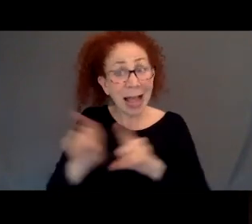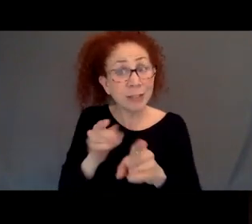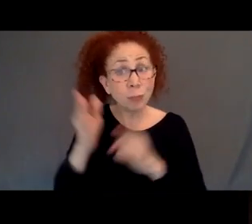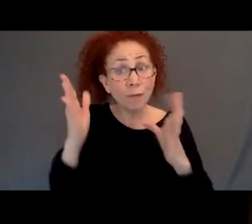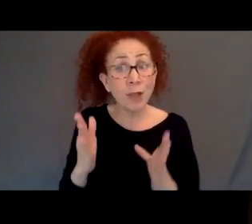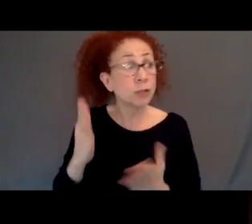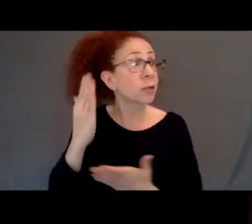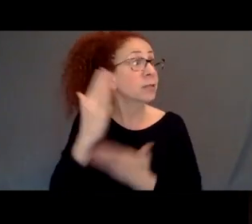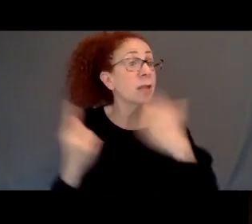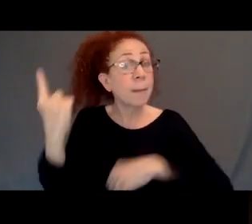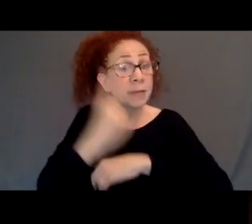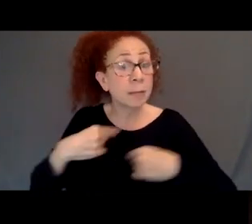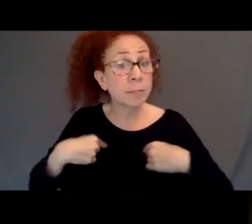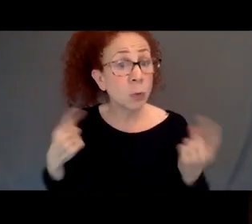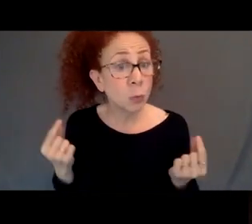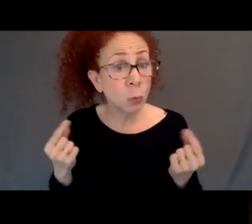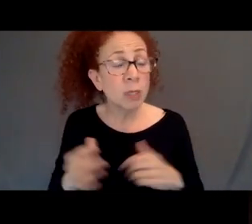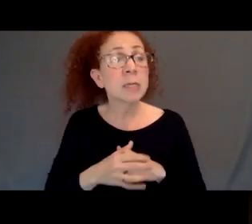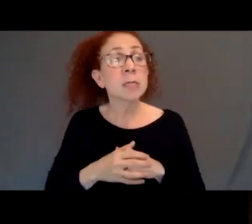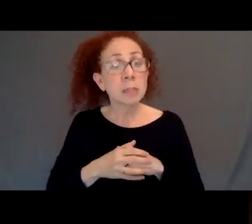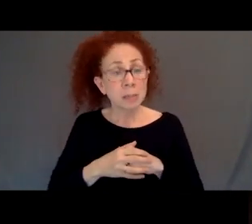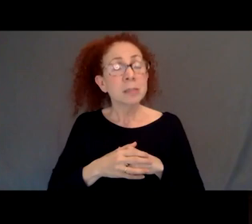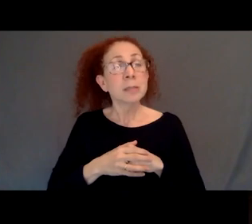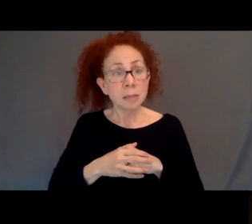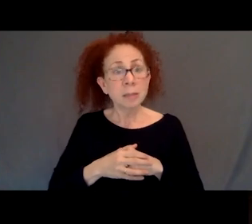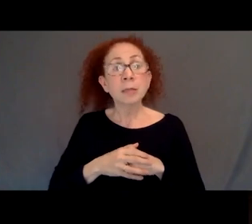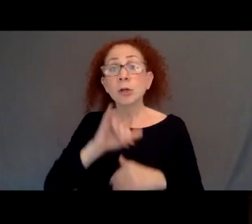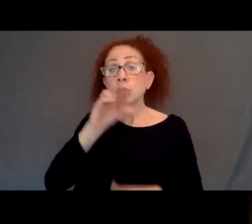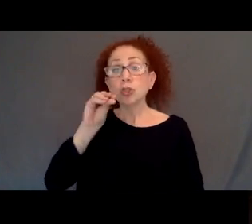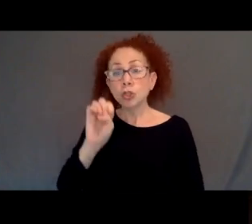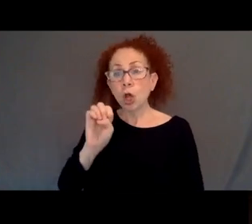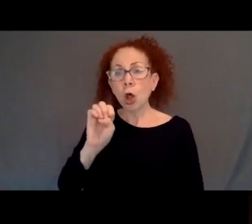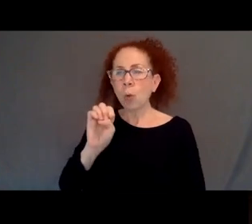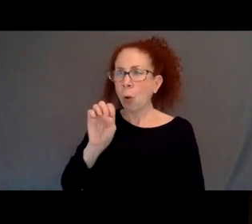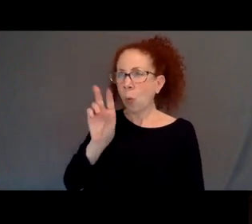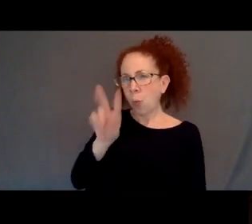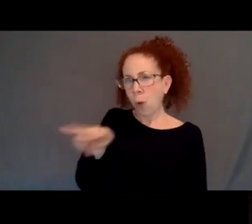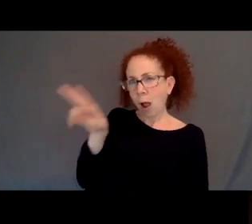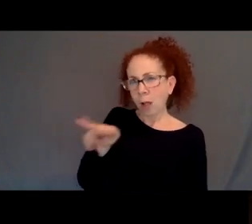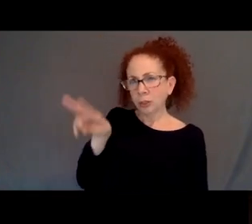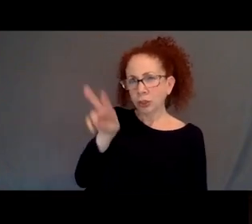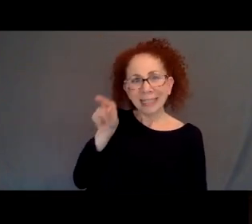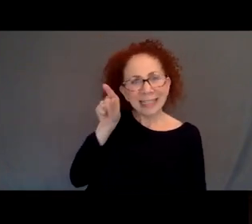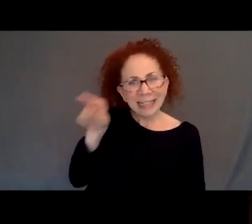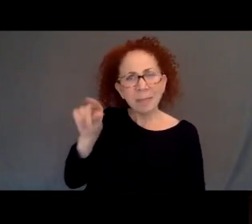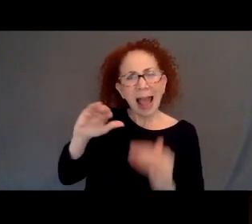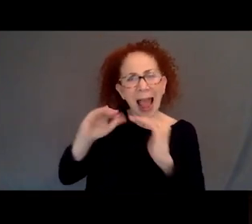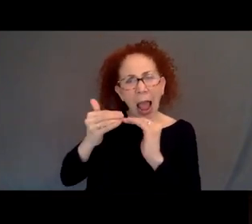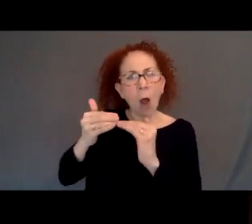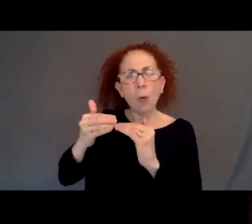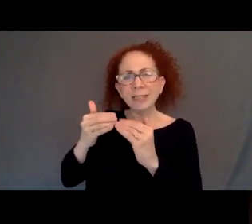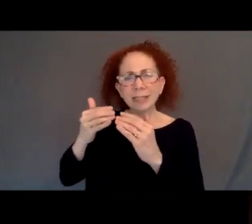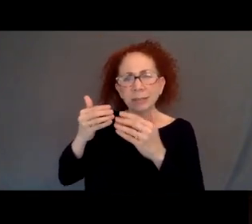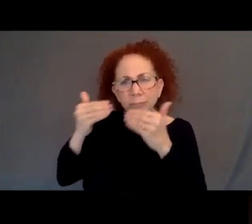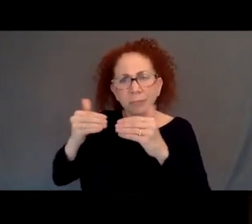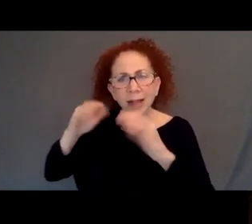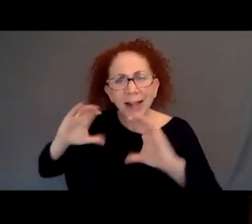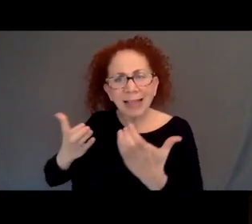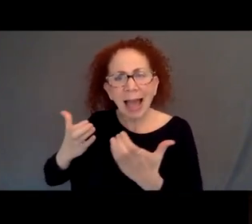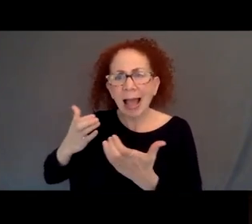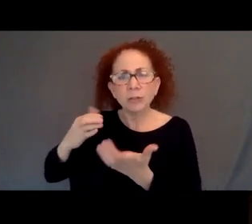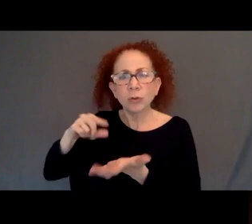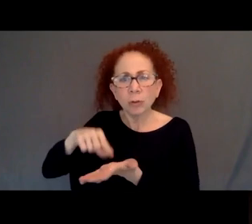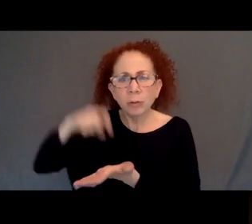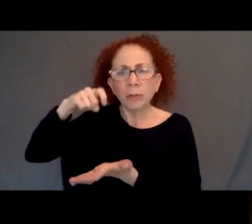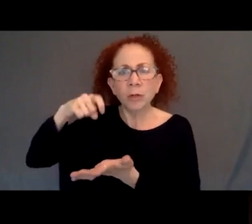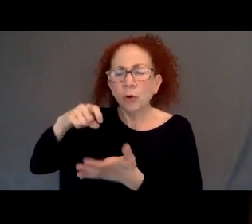There are some days where I'll literally be watching Joe, how he takes class. How does he, you know, take off into that pirouette from that fourth position